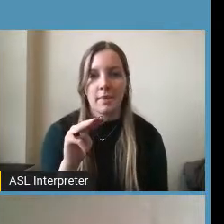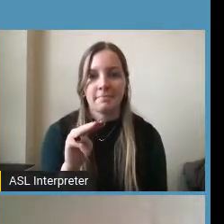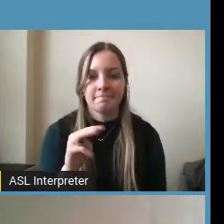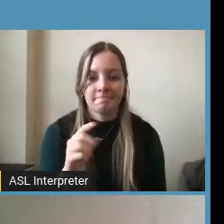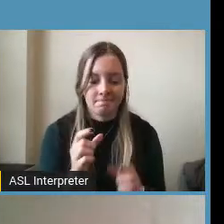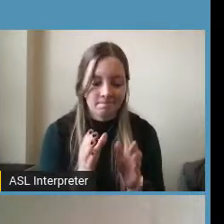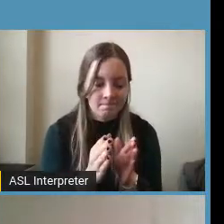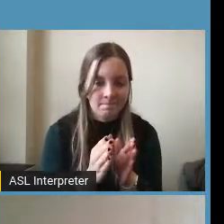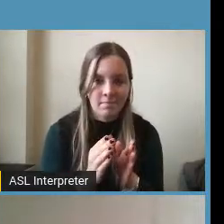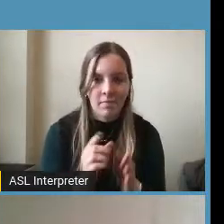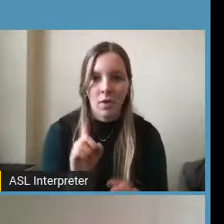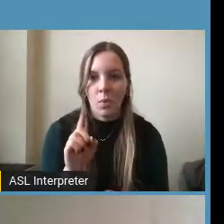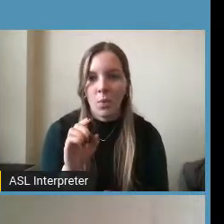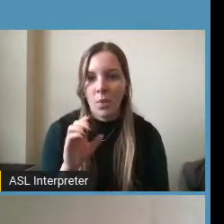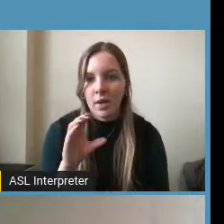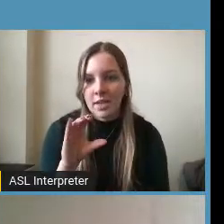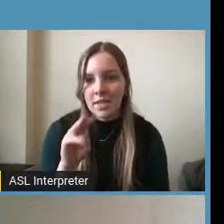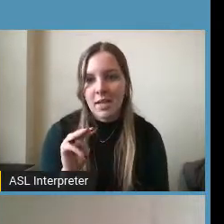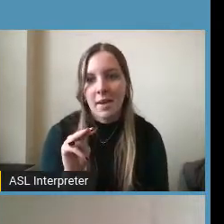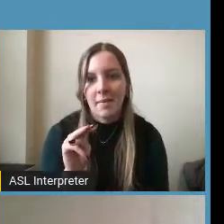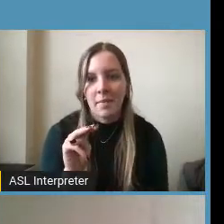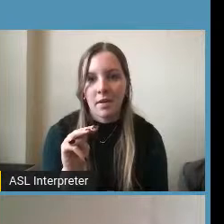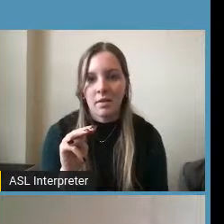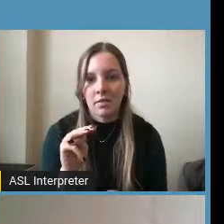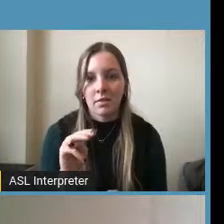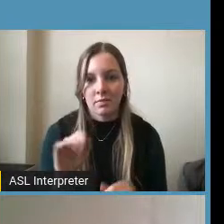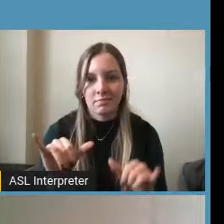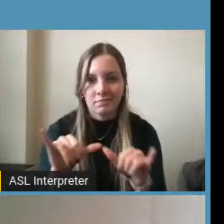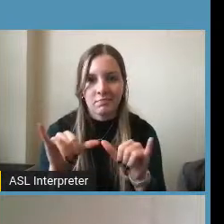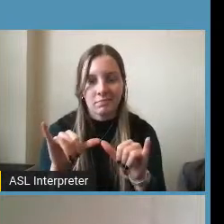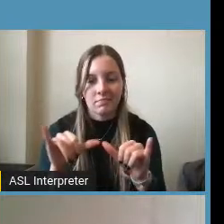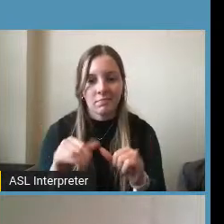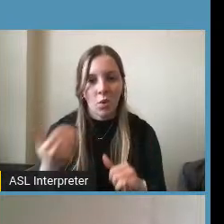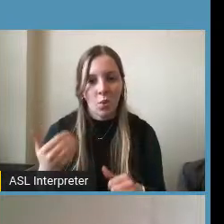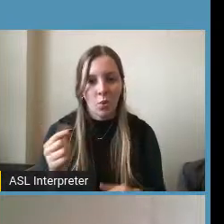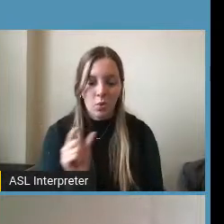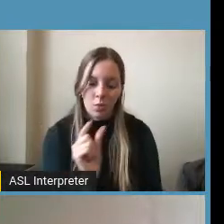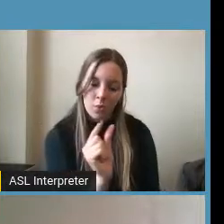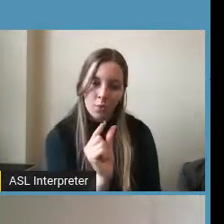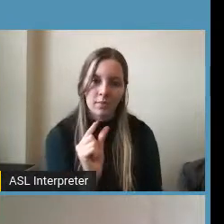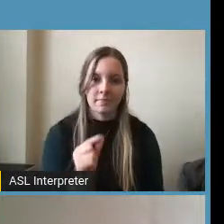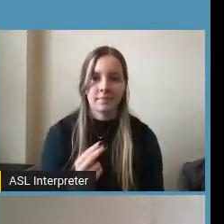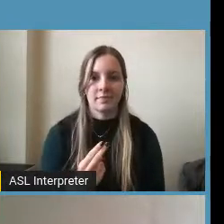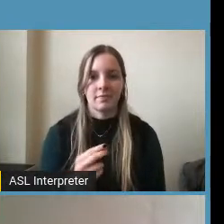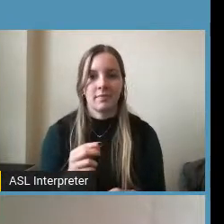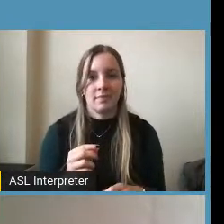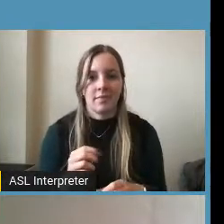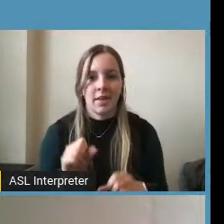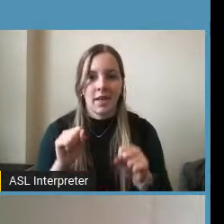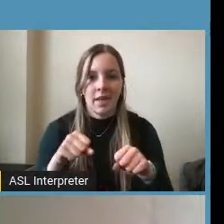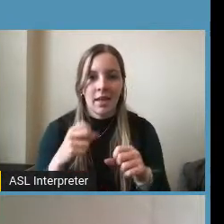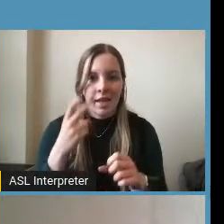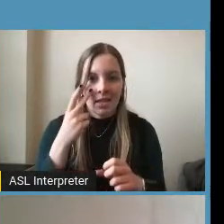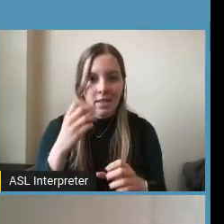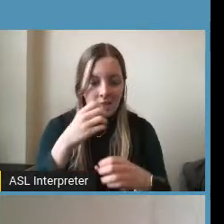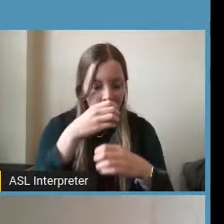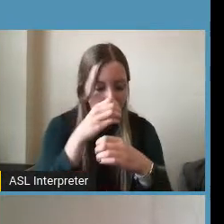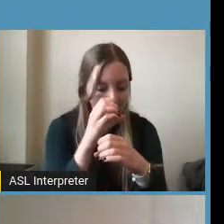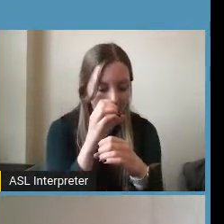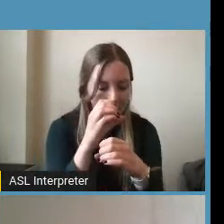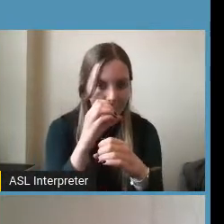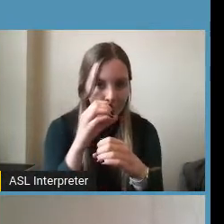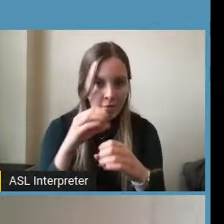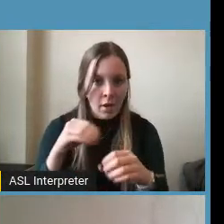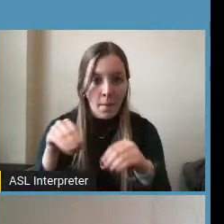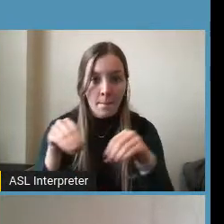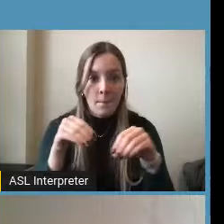centimeter tall, a little less than a centimeter wide. And here are some images from the RTI. You can see as we move the light, we're